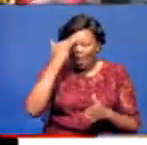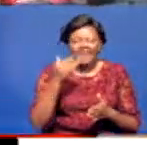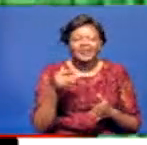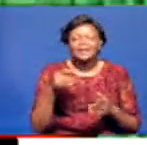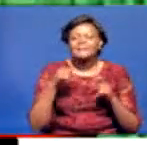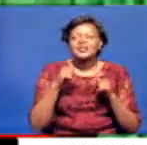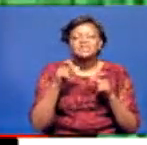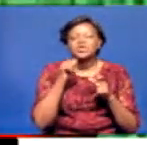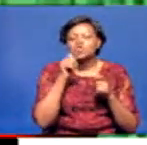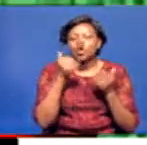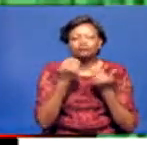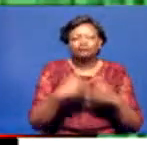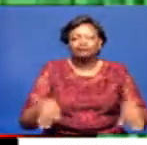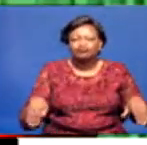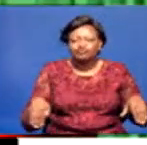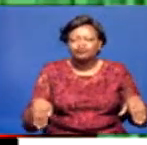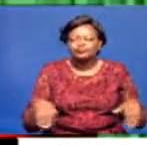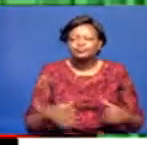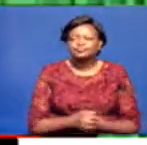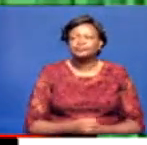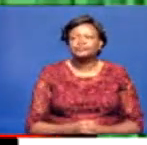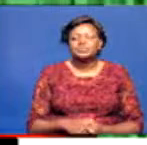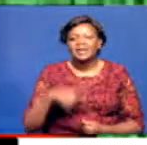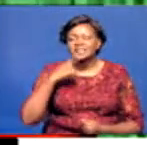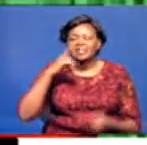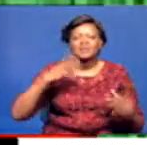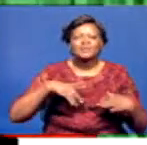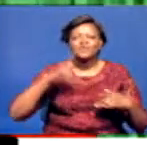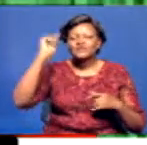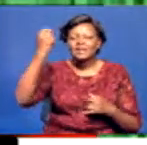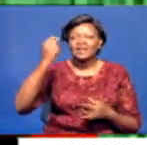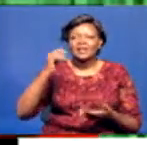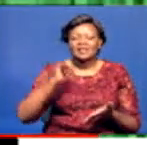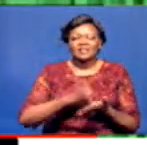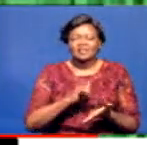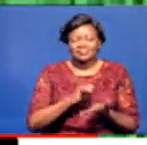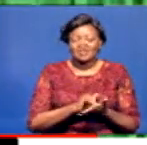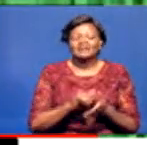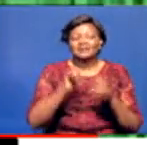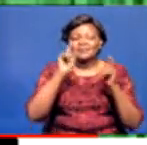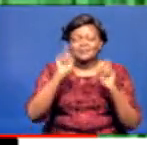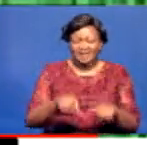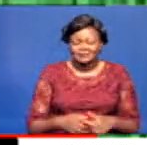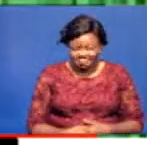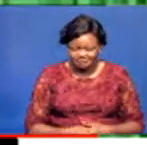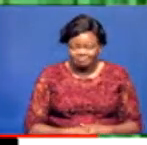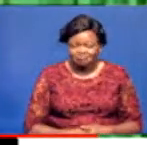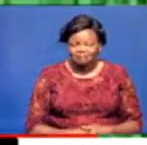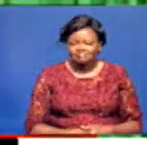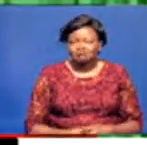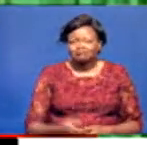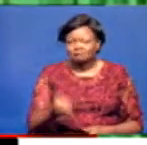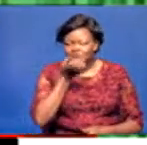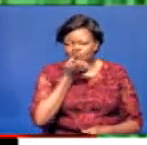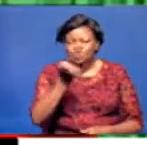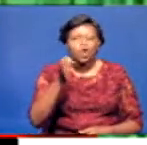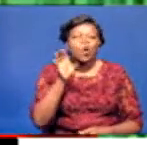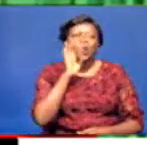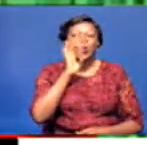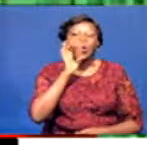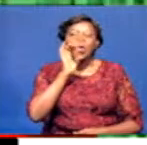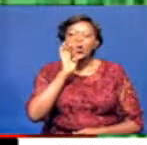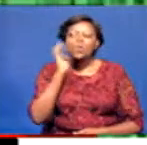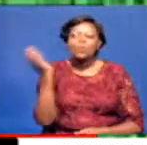political events. I want to tell the people of Kenya to treat with contempt the propaganda being